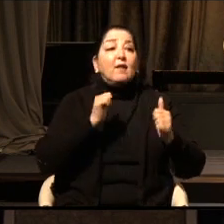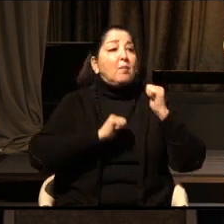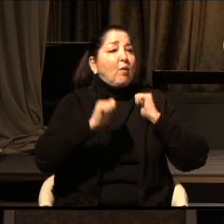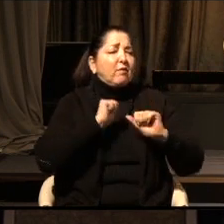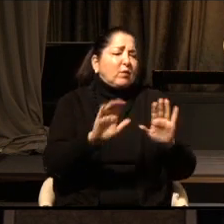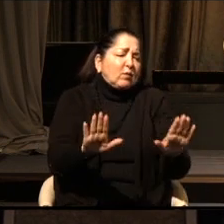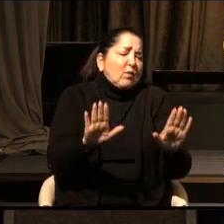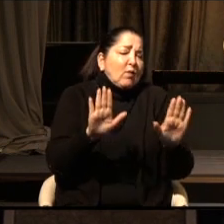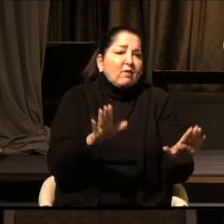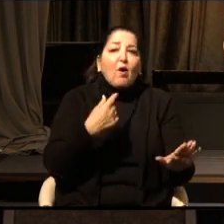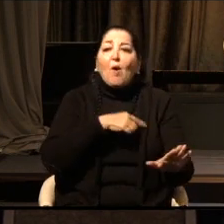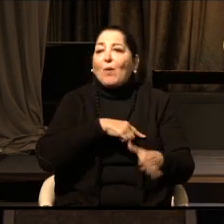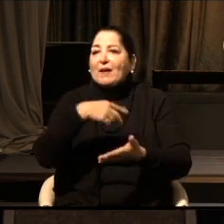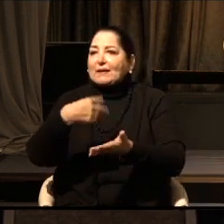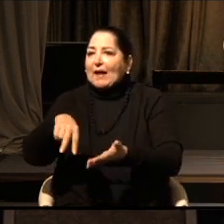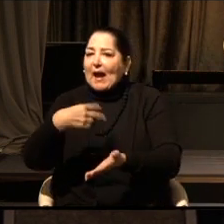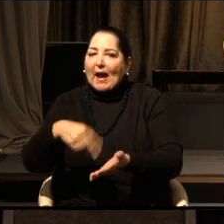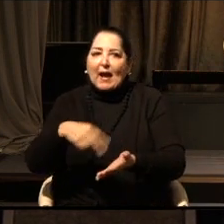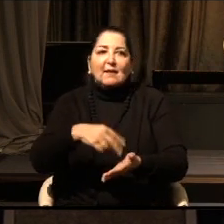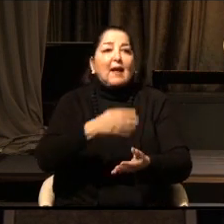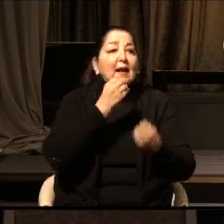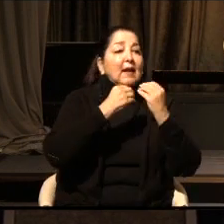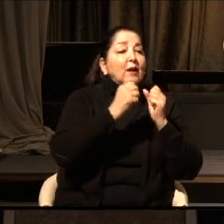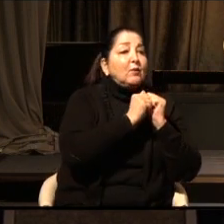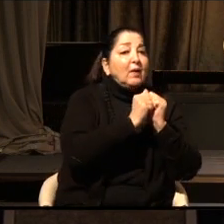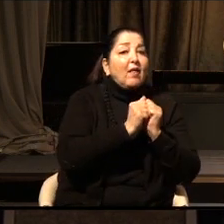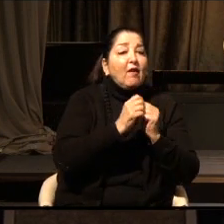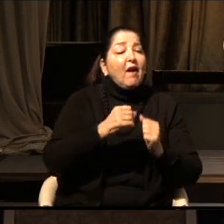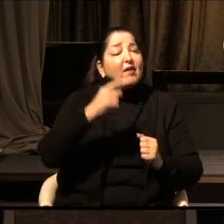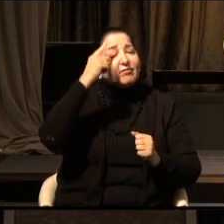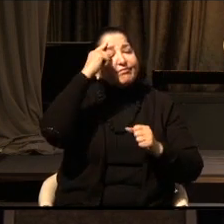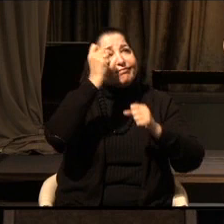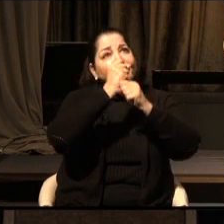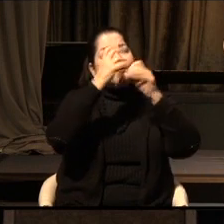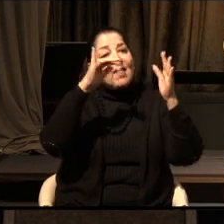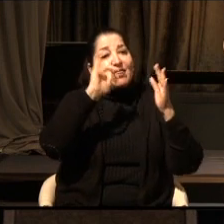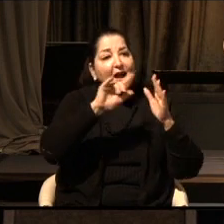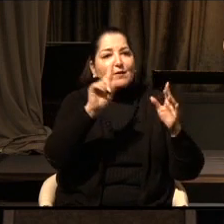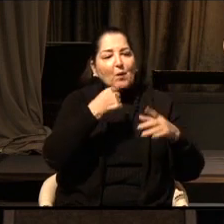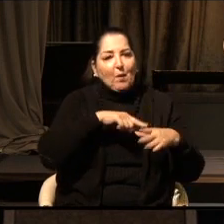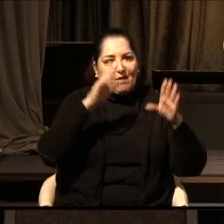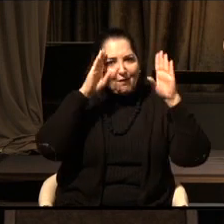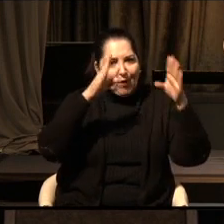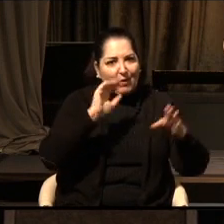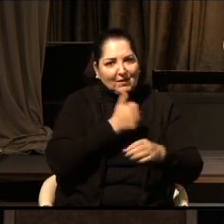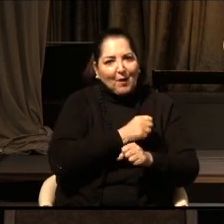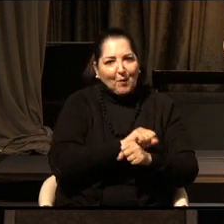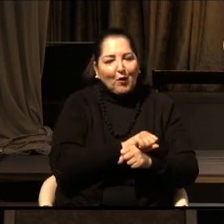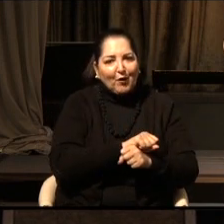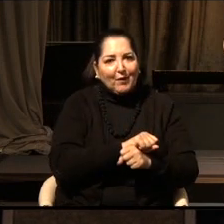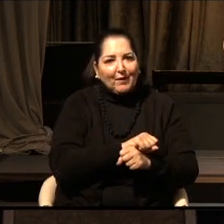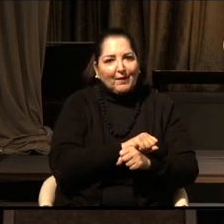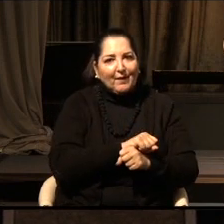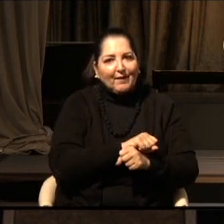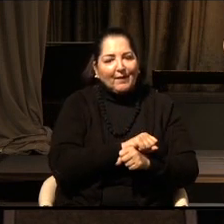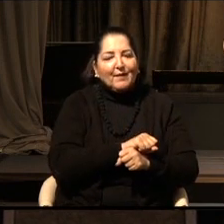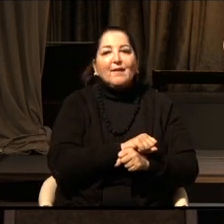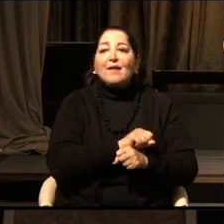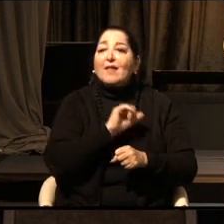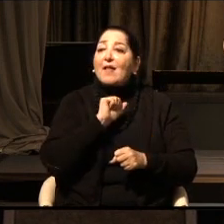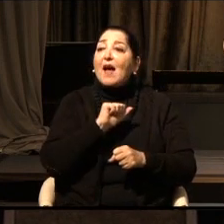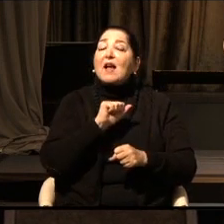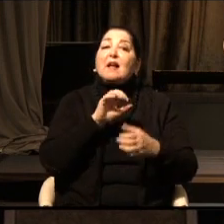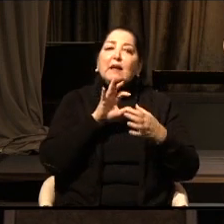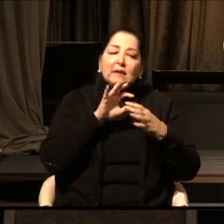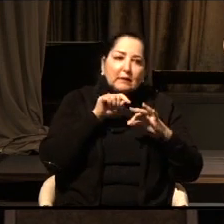And I was reminded that this moment and moments like them are where we focus our work, deepening our relationships